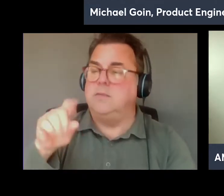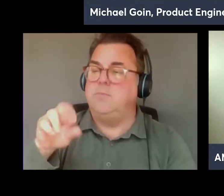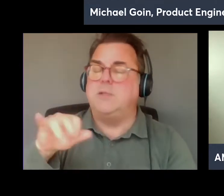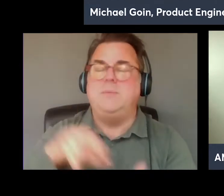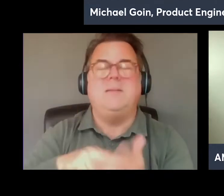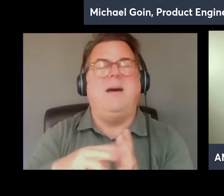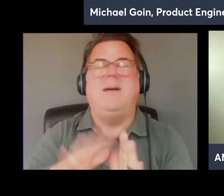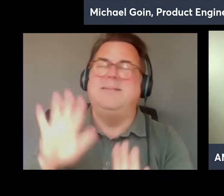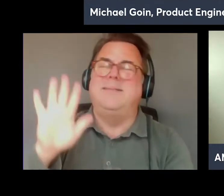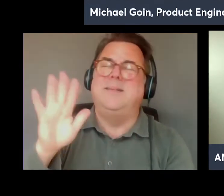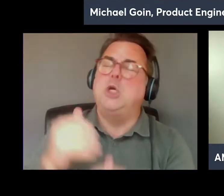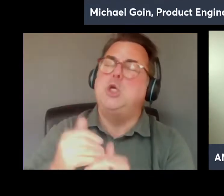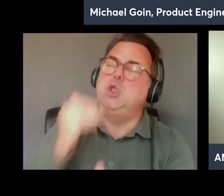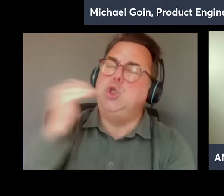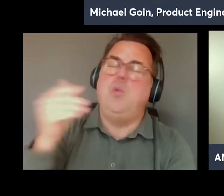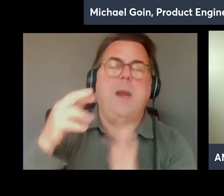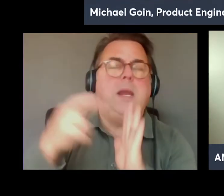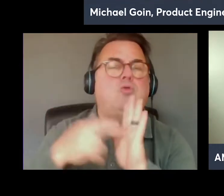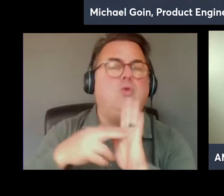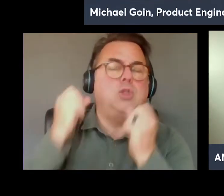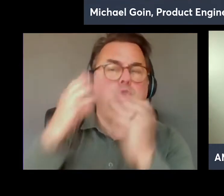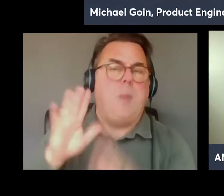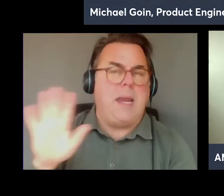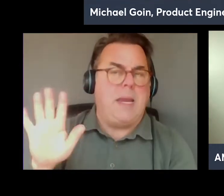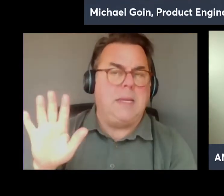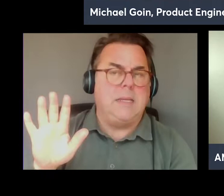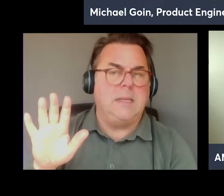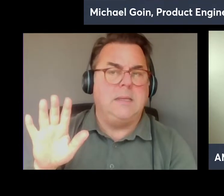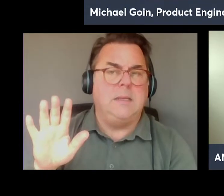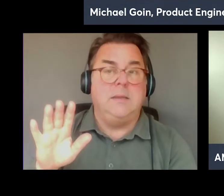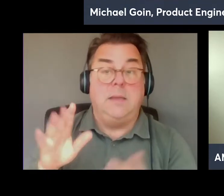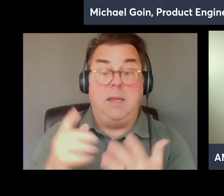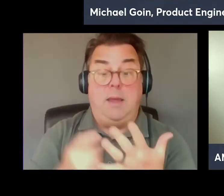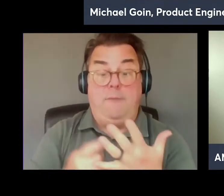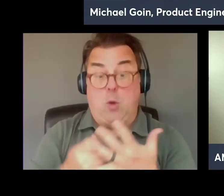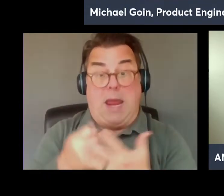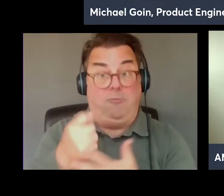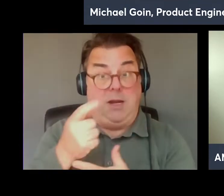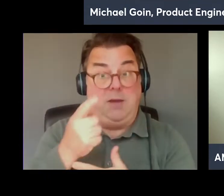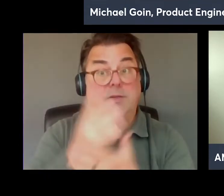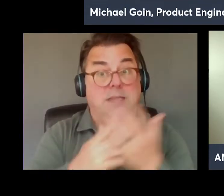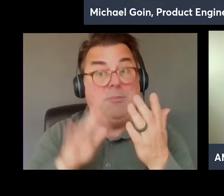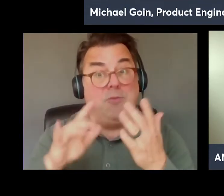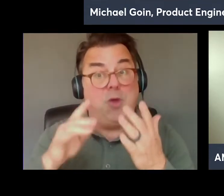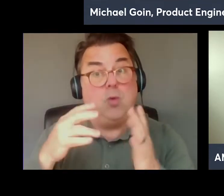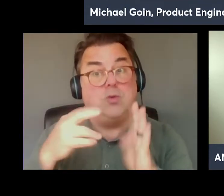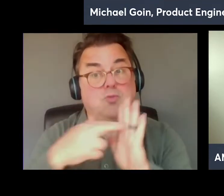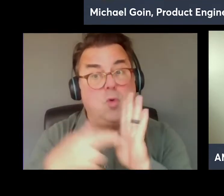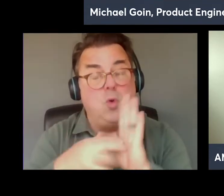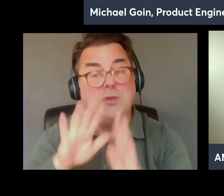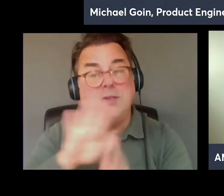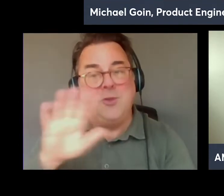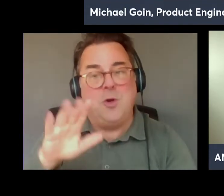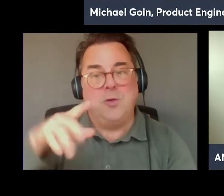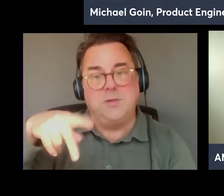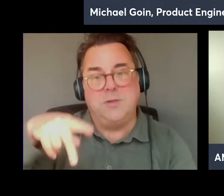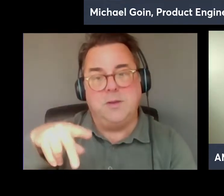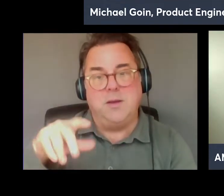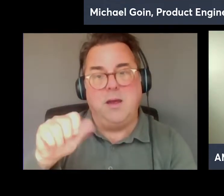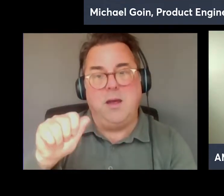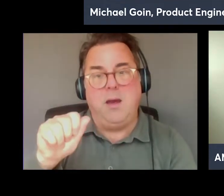parameters. In removing a lot of these parameters, you can now have these